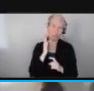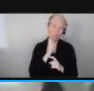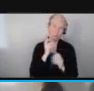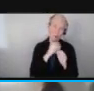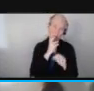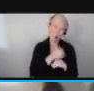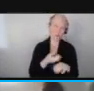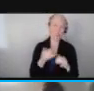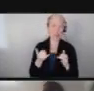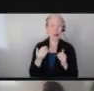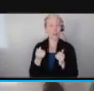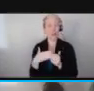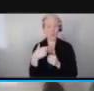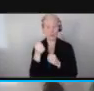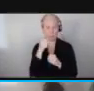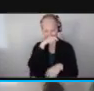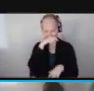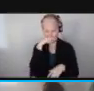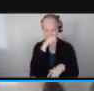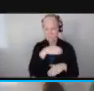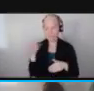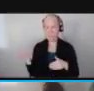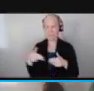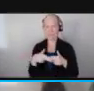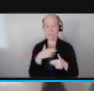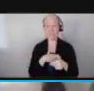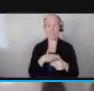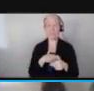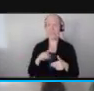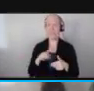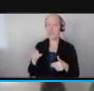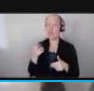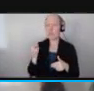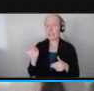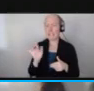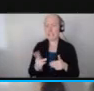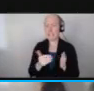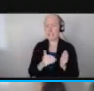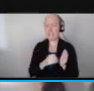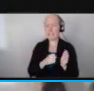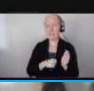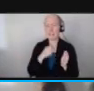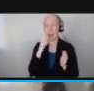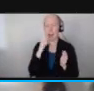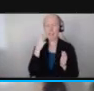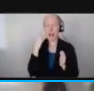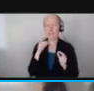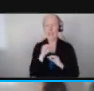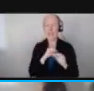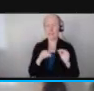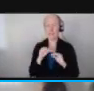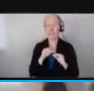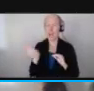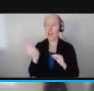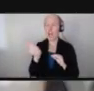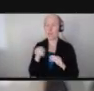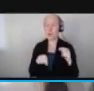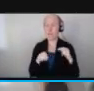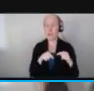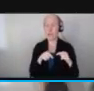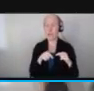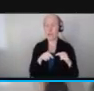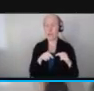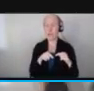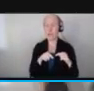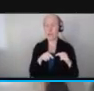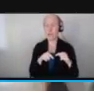please. Oh, Ricky, go ahead and click again. I didn't realize there was an animation here. Oh, go back. Not